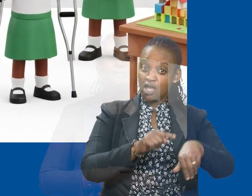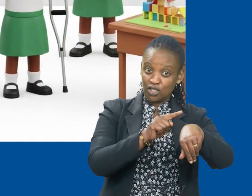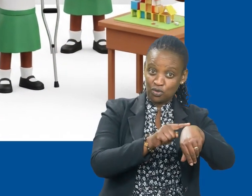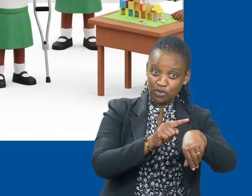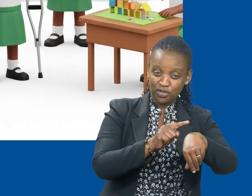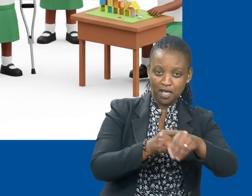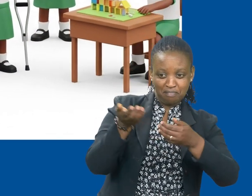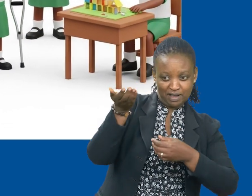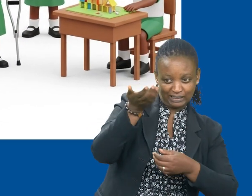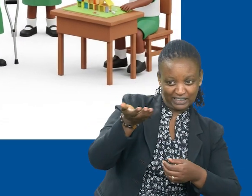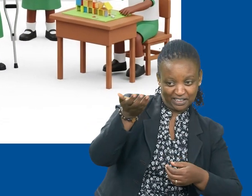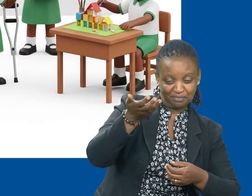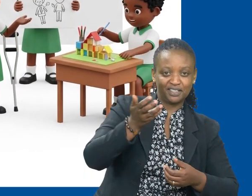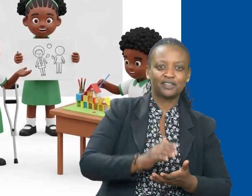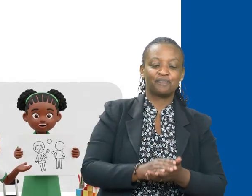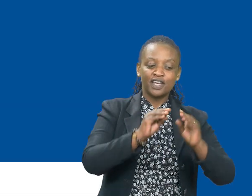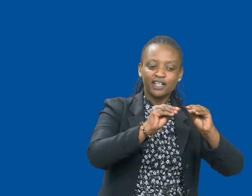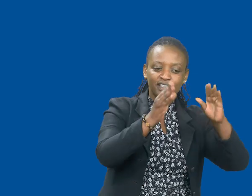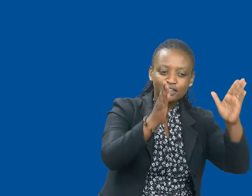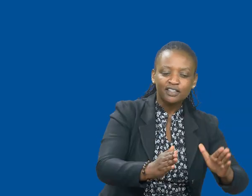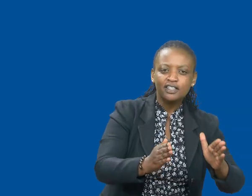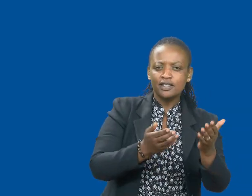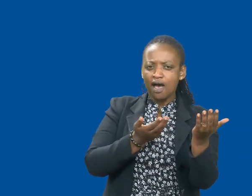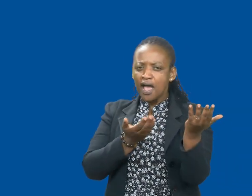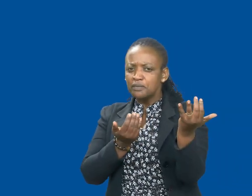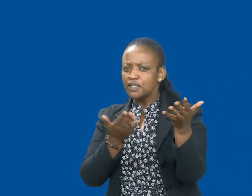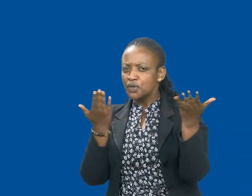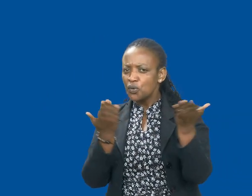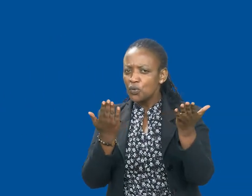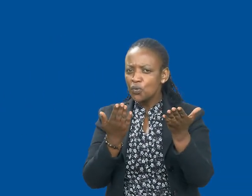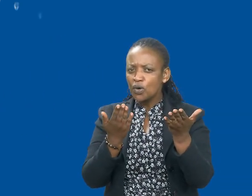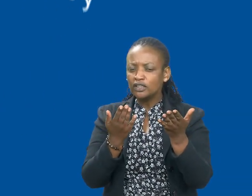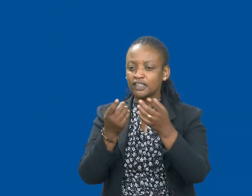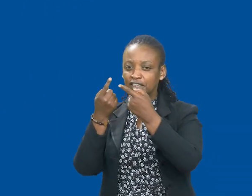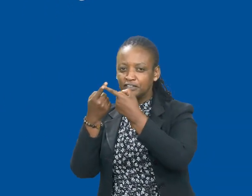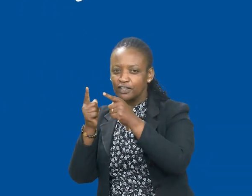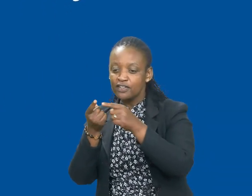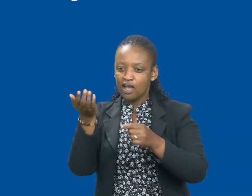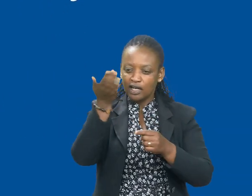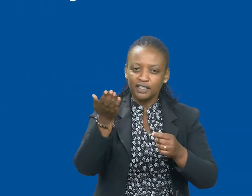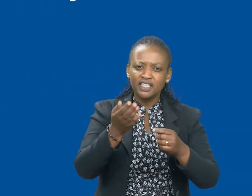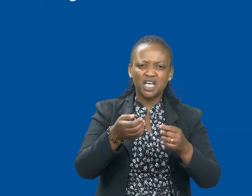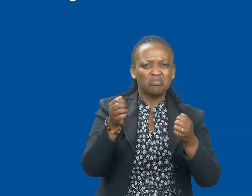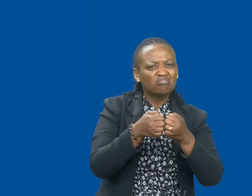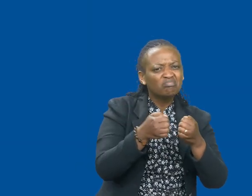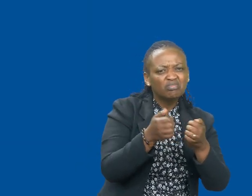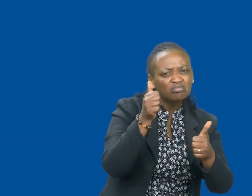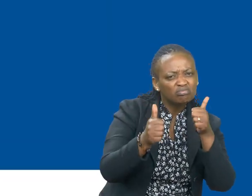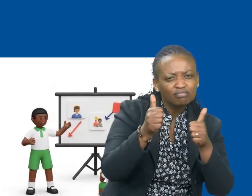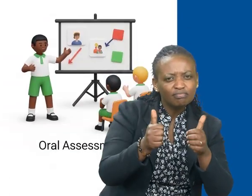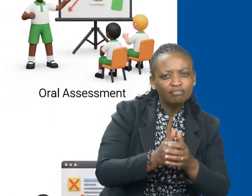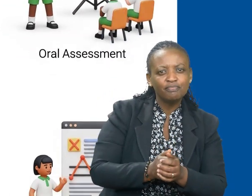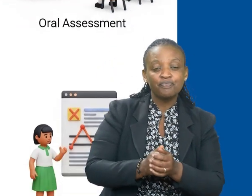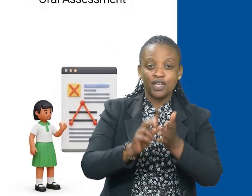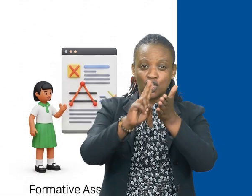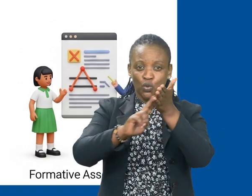During the assessment, teachers are expected to differentiate assessment difficulty.